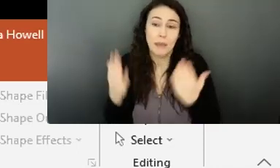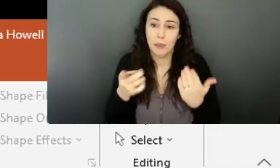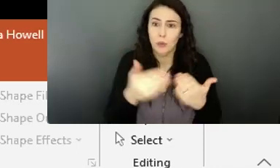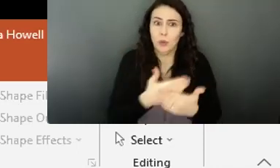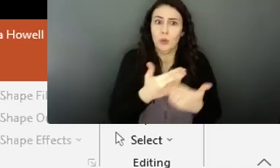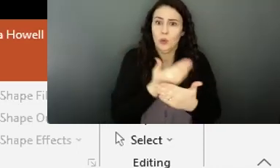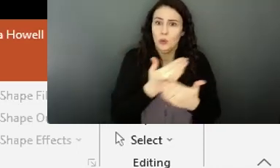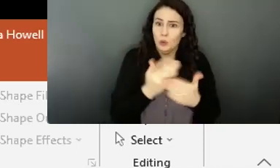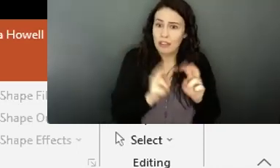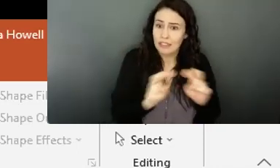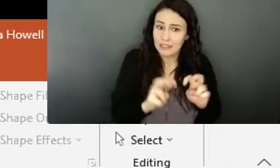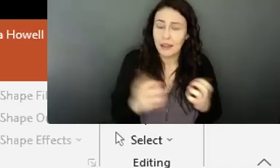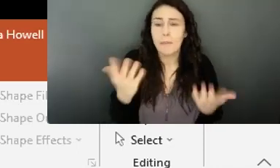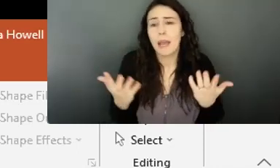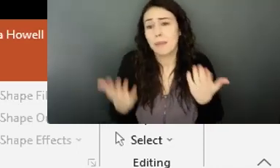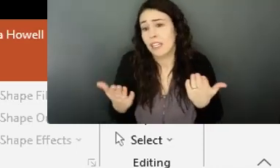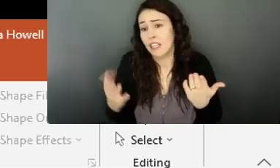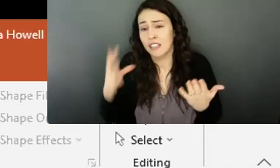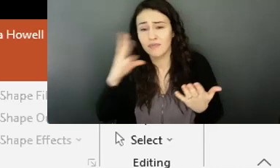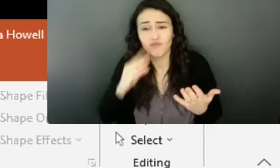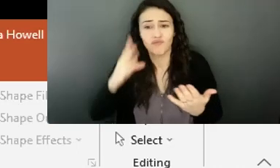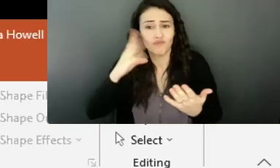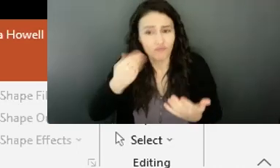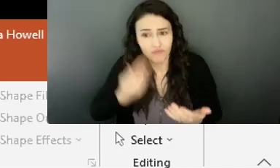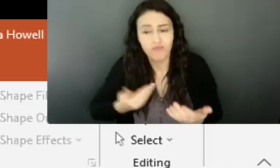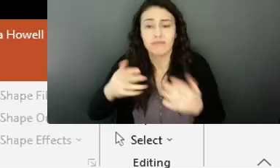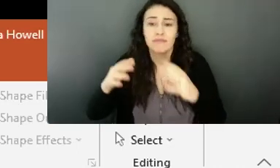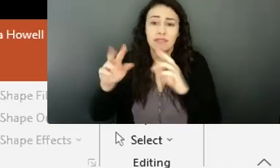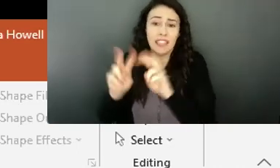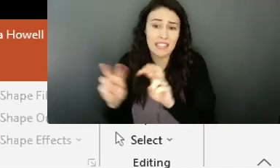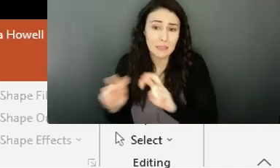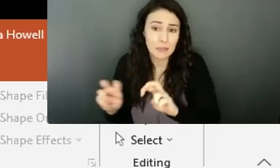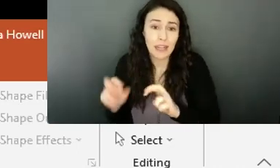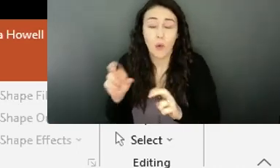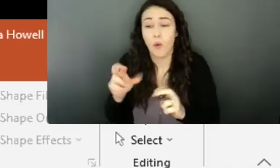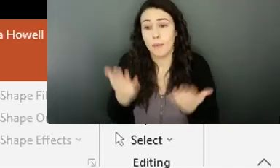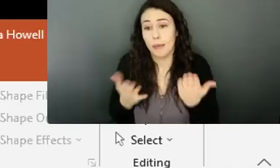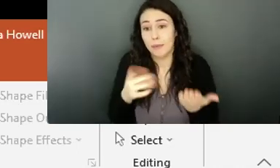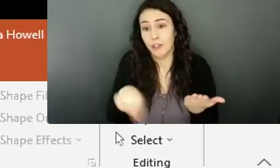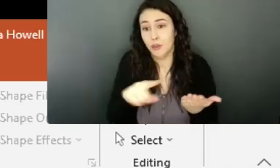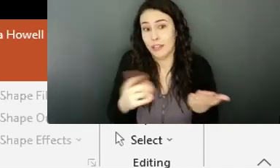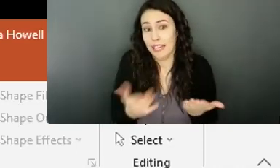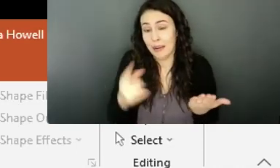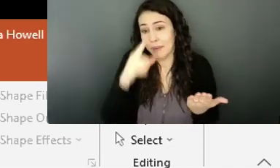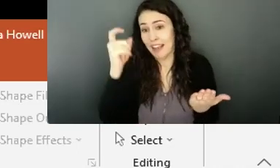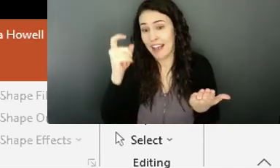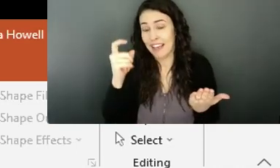be a seasoned assessment practitioner, or you might be here because everyone's